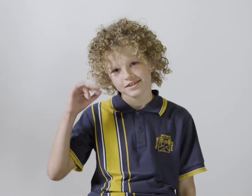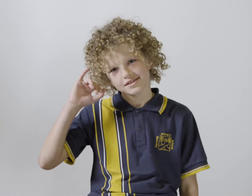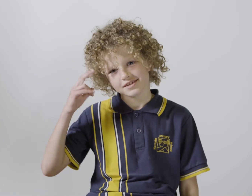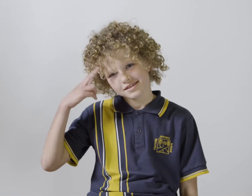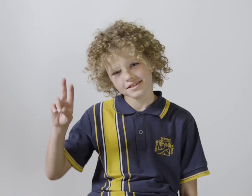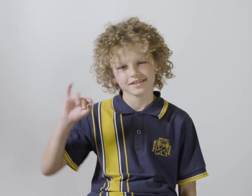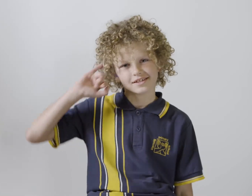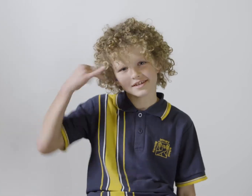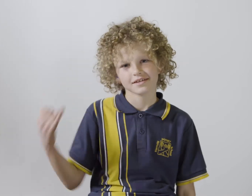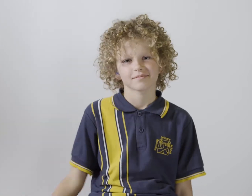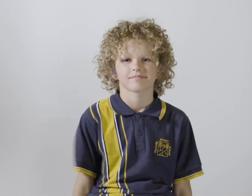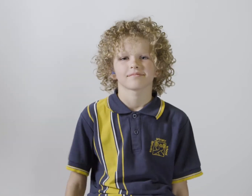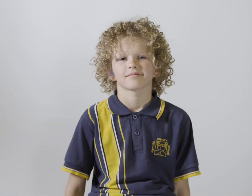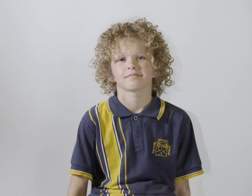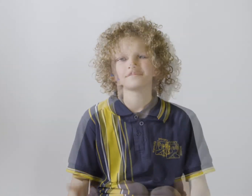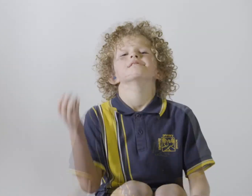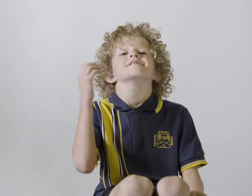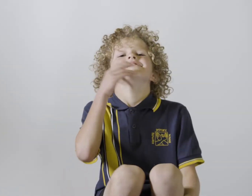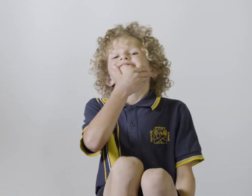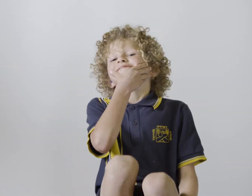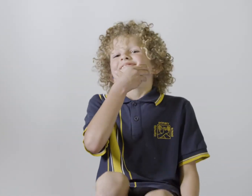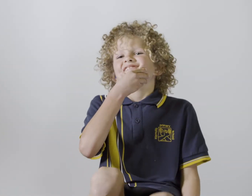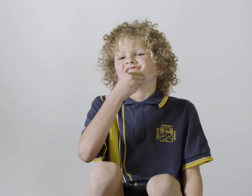Hello, my name is Jake.